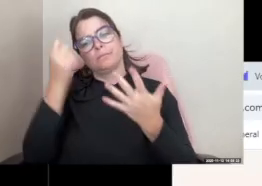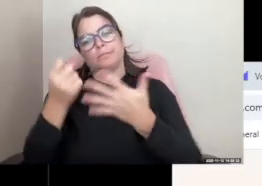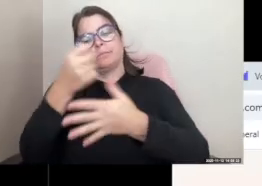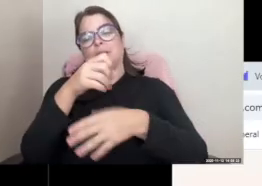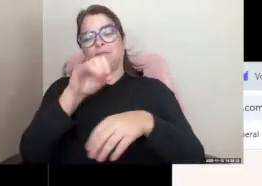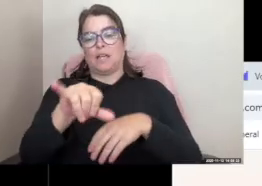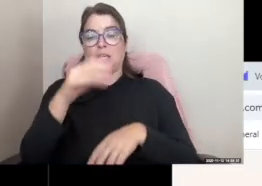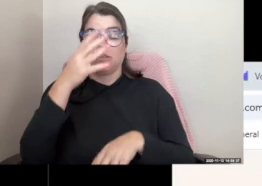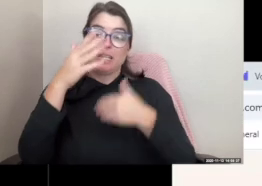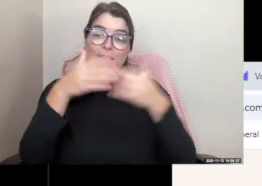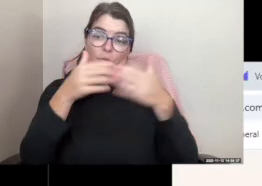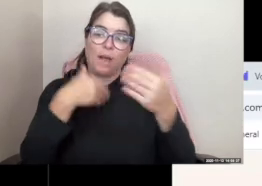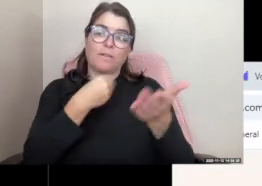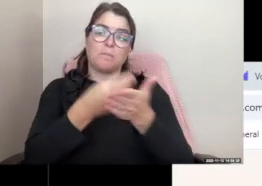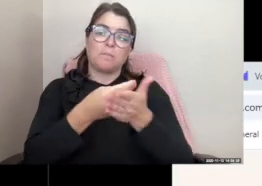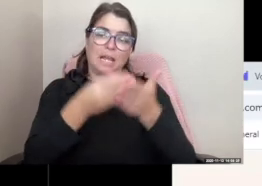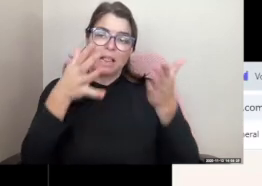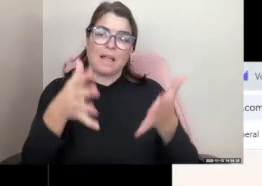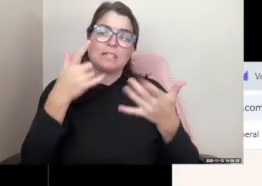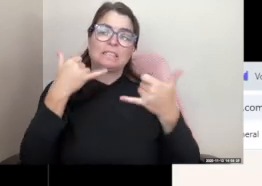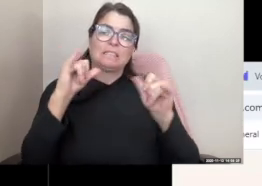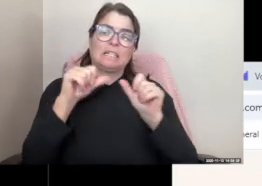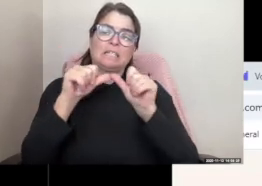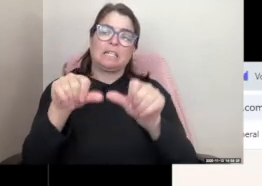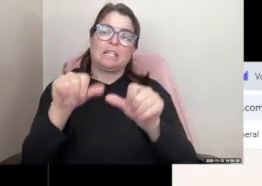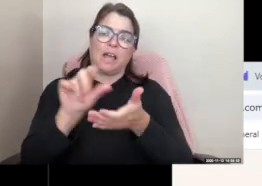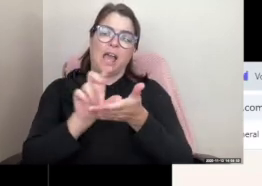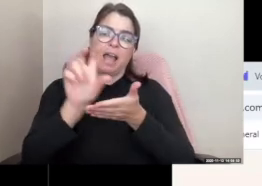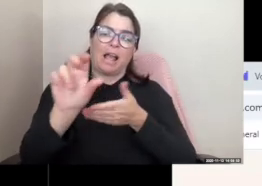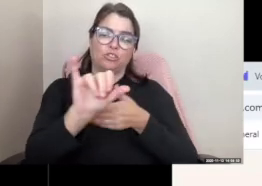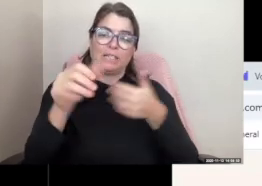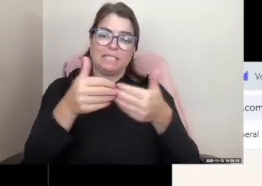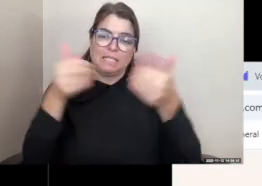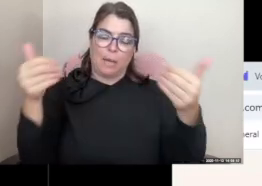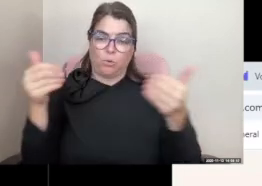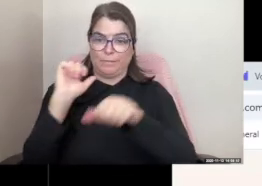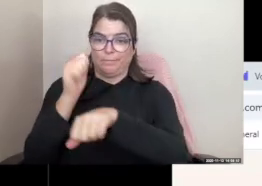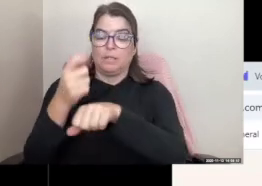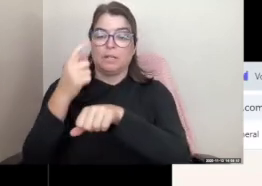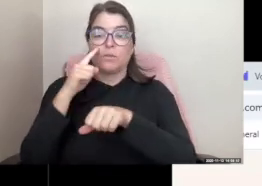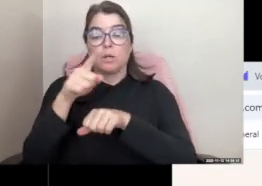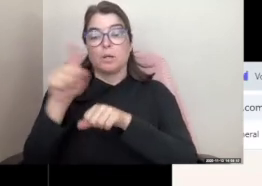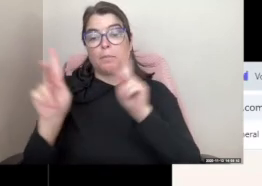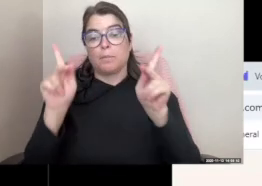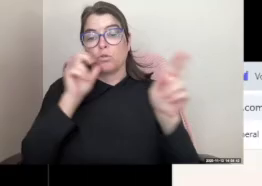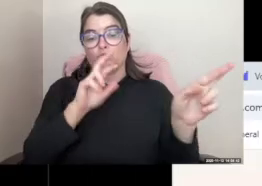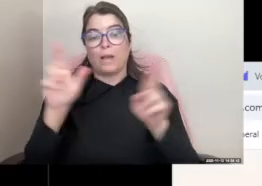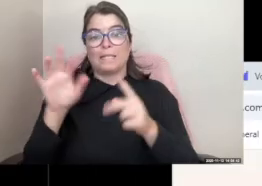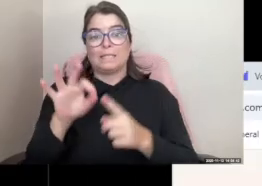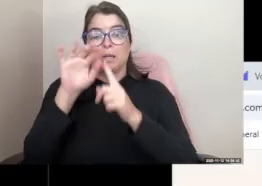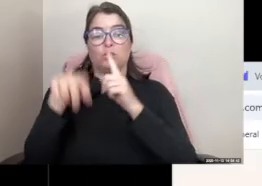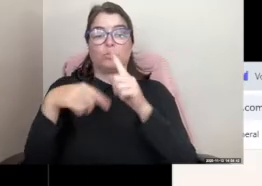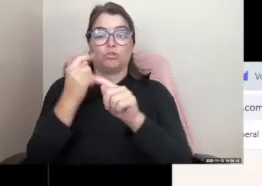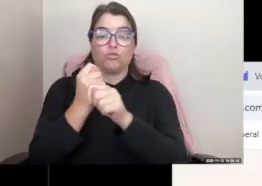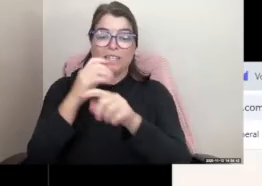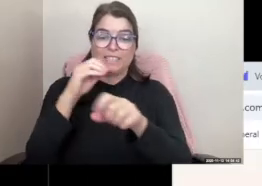over 100,000. So just thinking about that moving forward and identifying what the market is, what the priorities are,